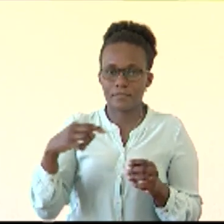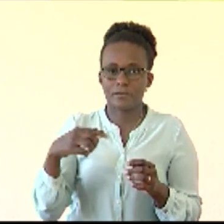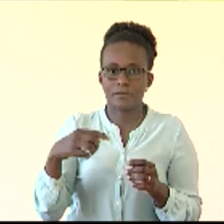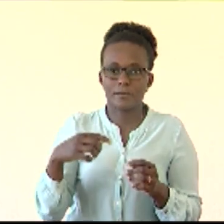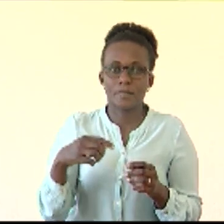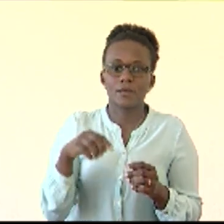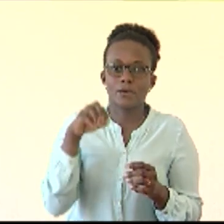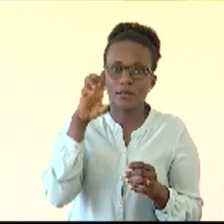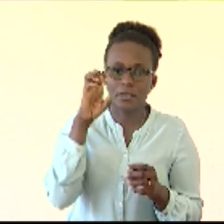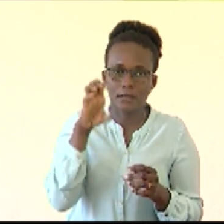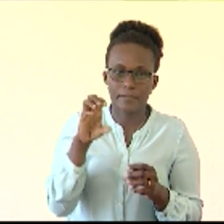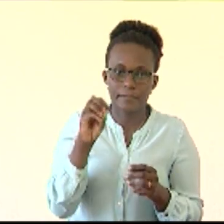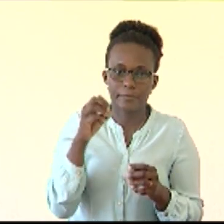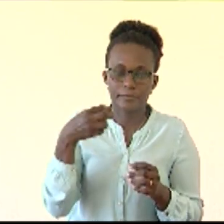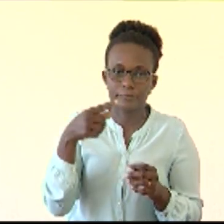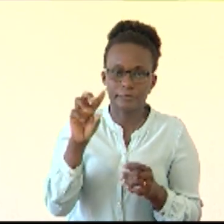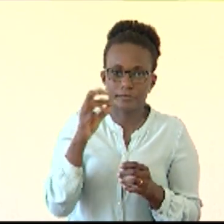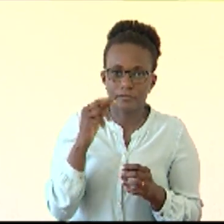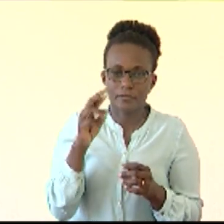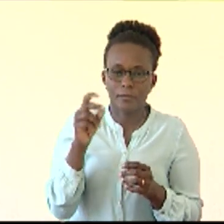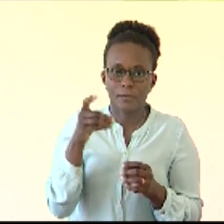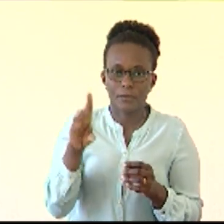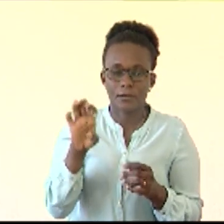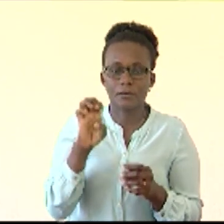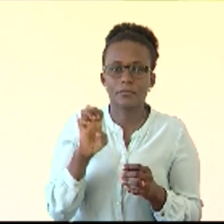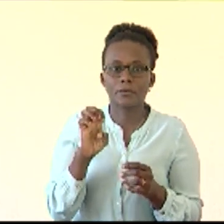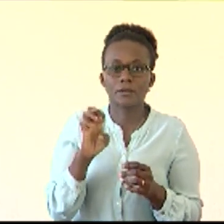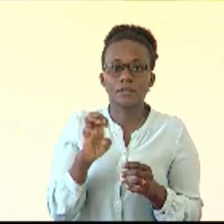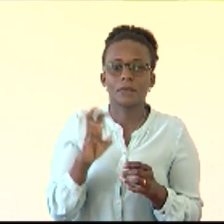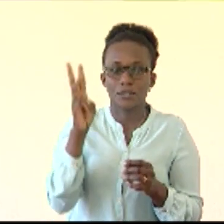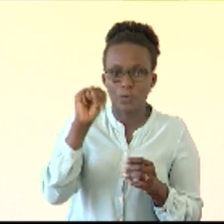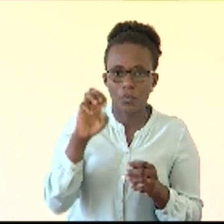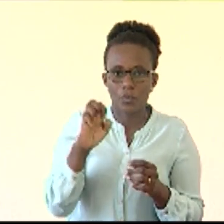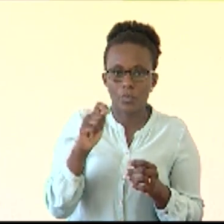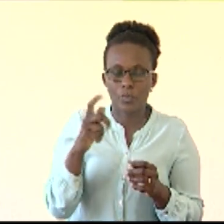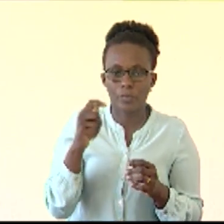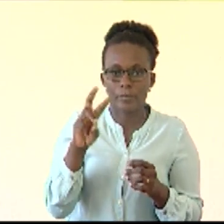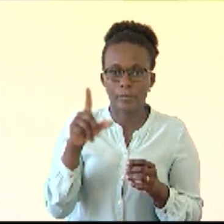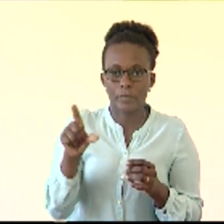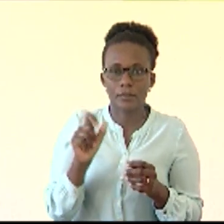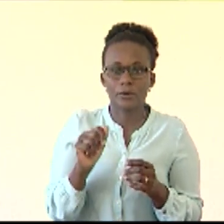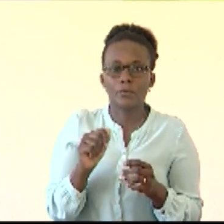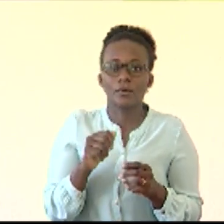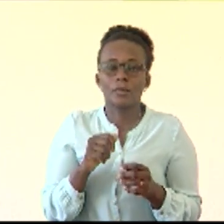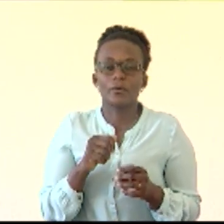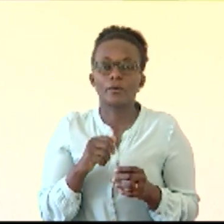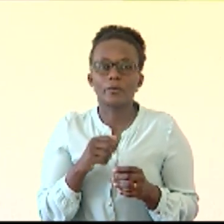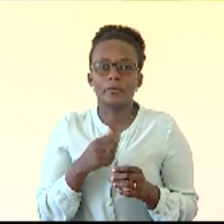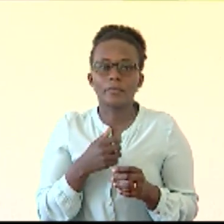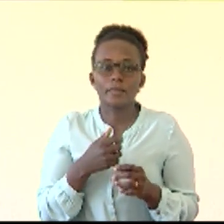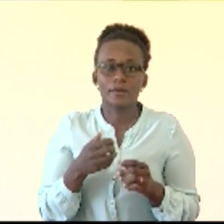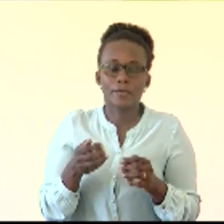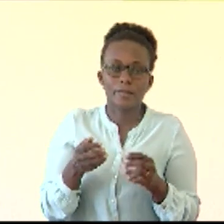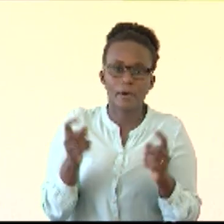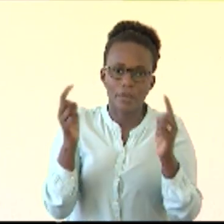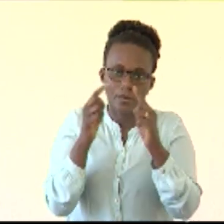is cathode. So that means that metal, this is the cathode, that it is connected